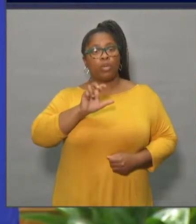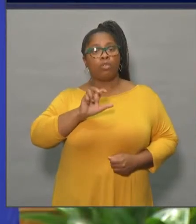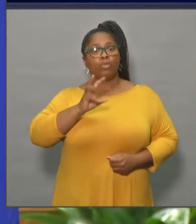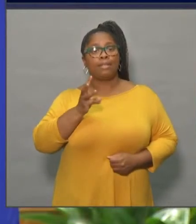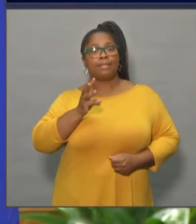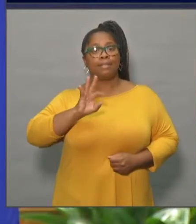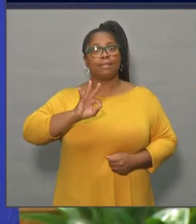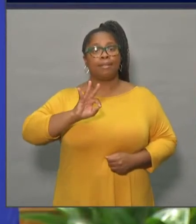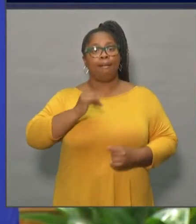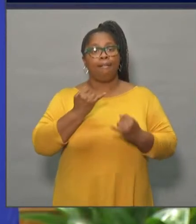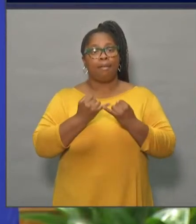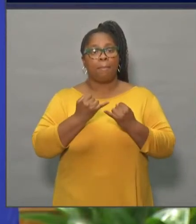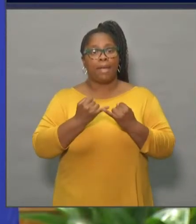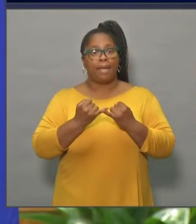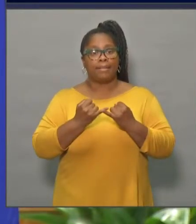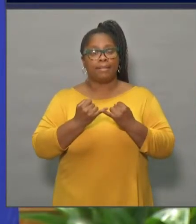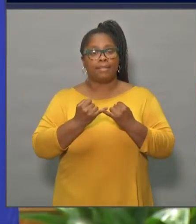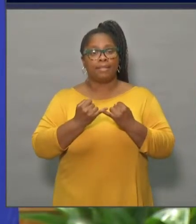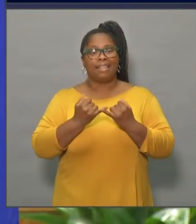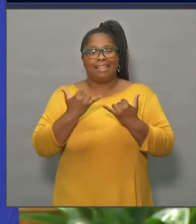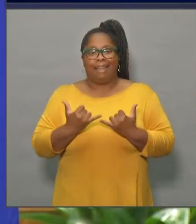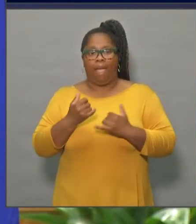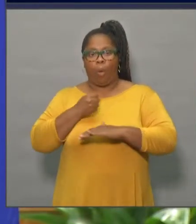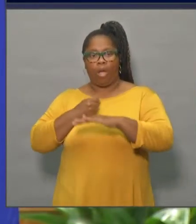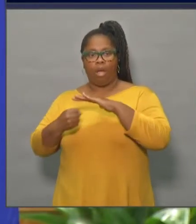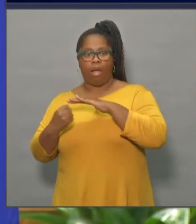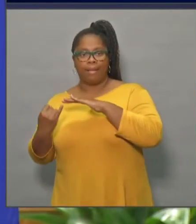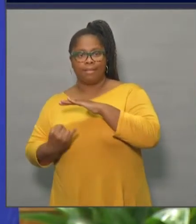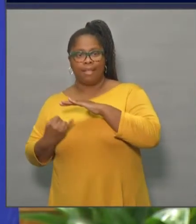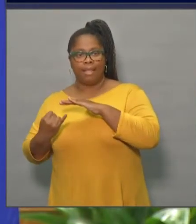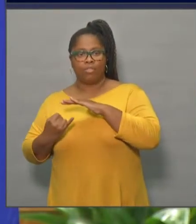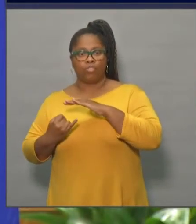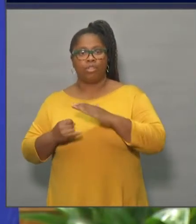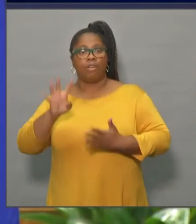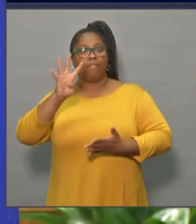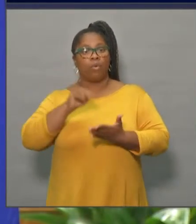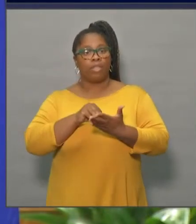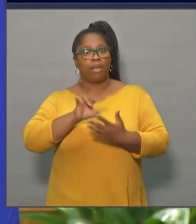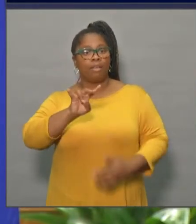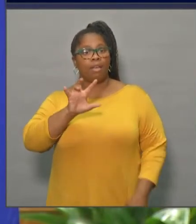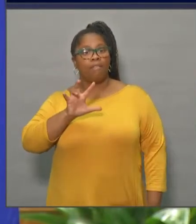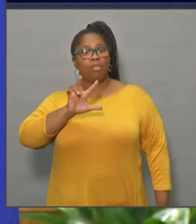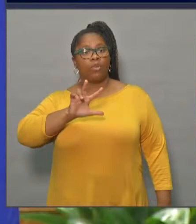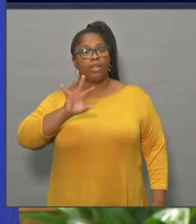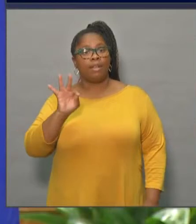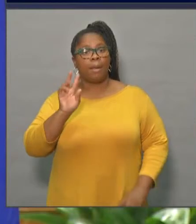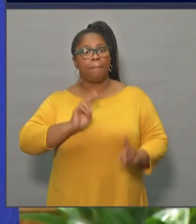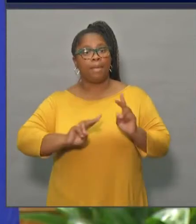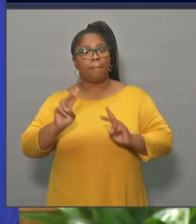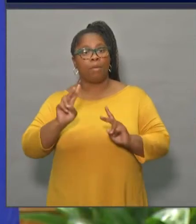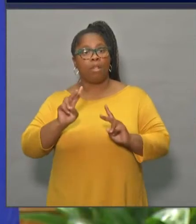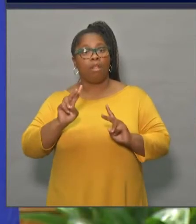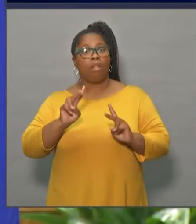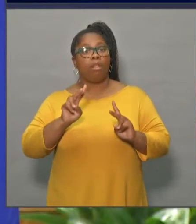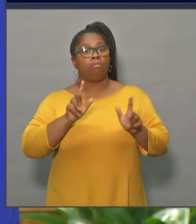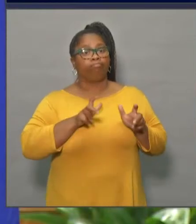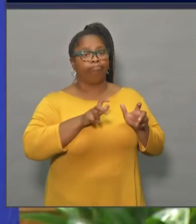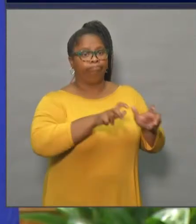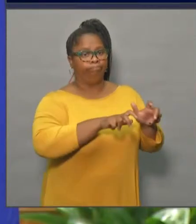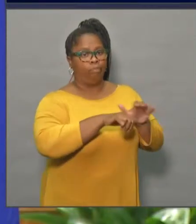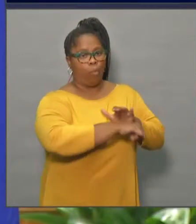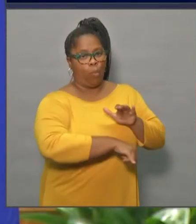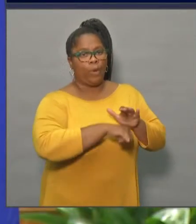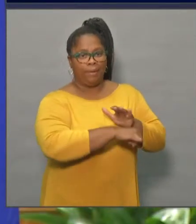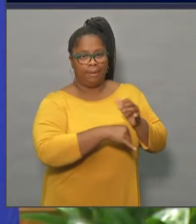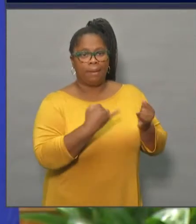369 people who are incarcerated and are in isolation, and 4,739 people who are incarcerated and